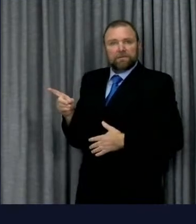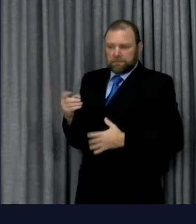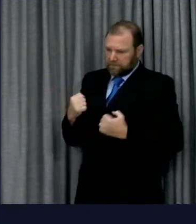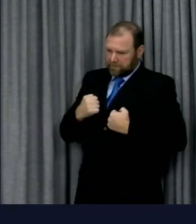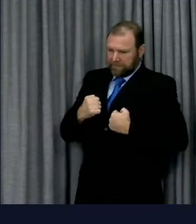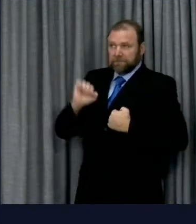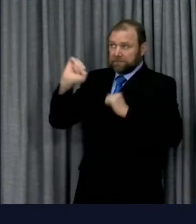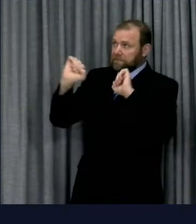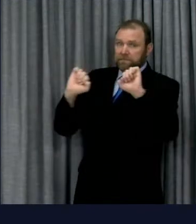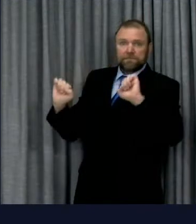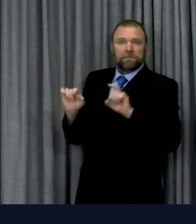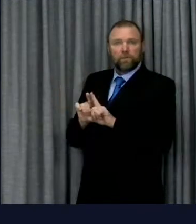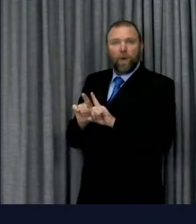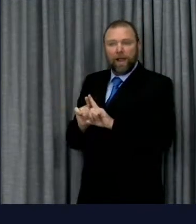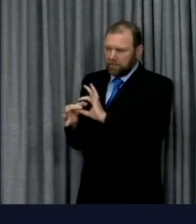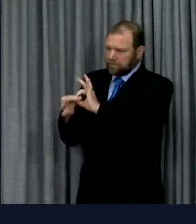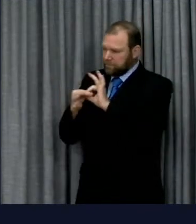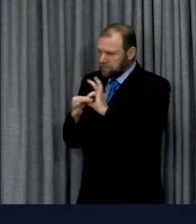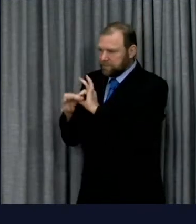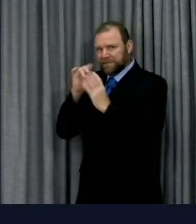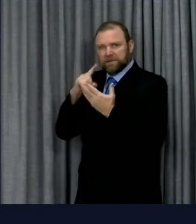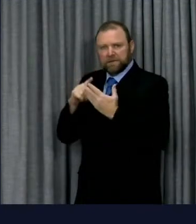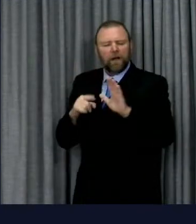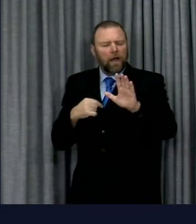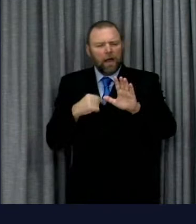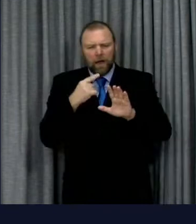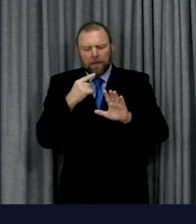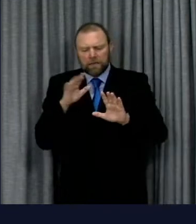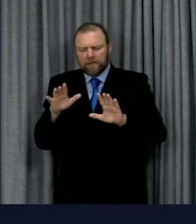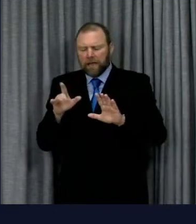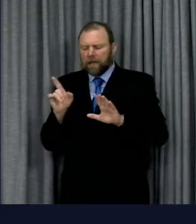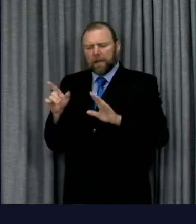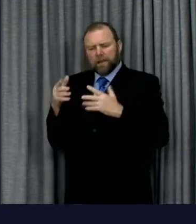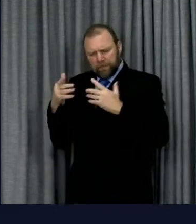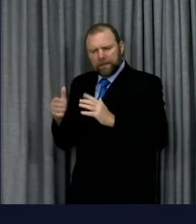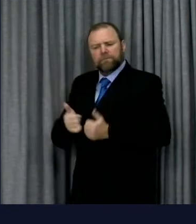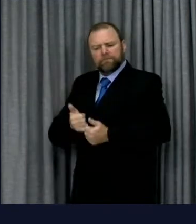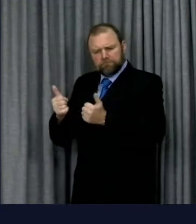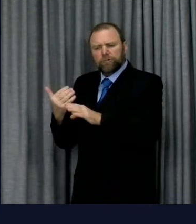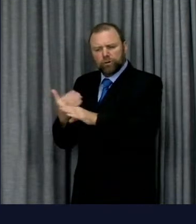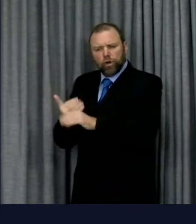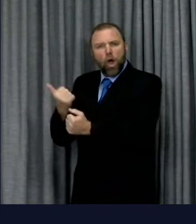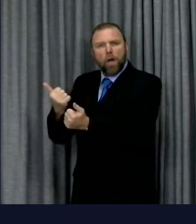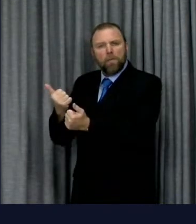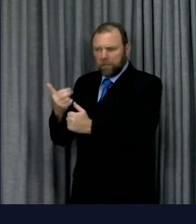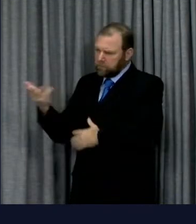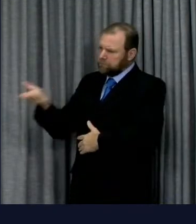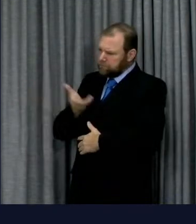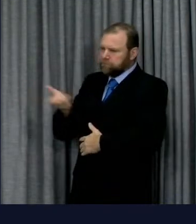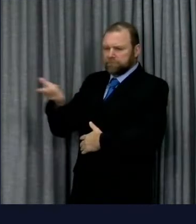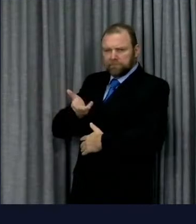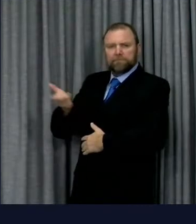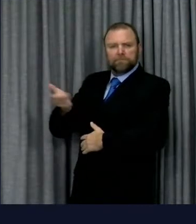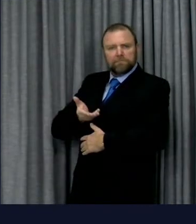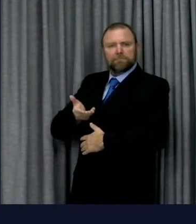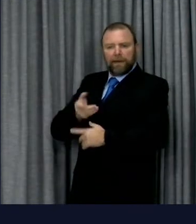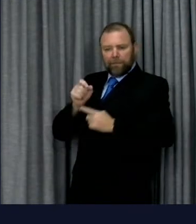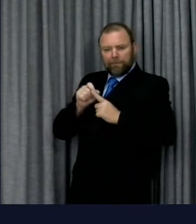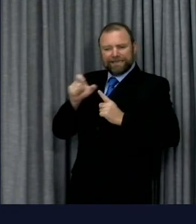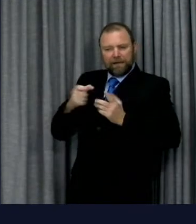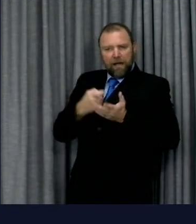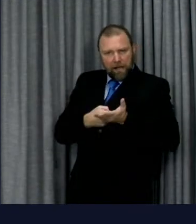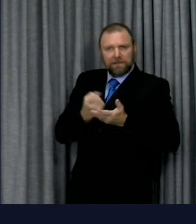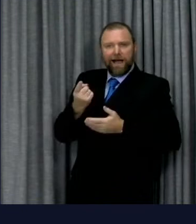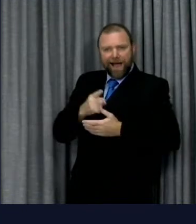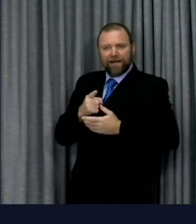say, as I've said many times, they have done a good job of securing a supply of tests, PCR tests and lateral